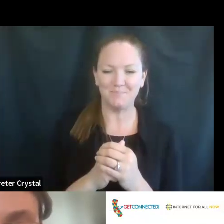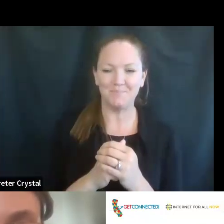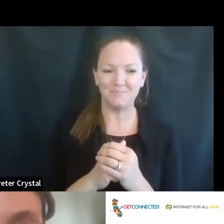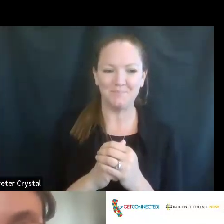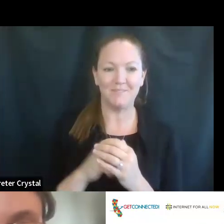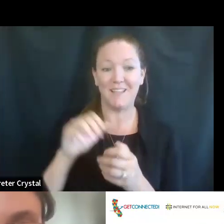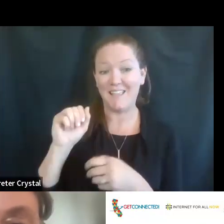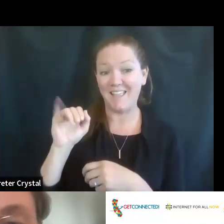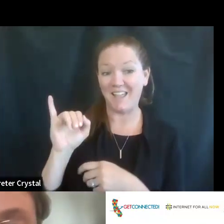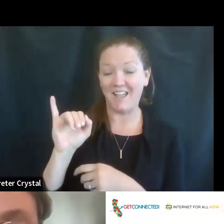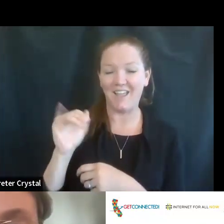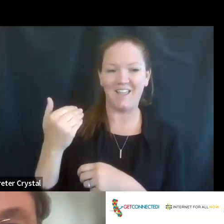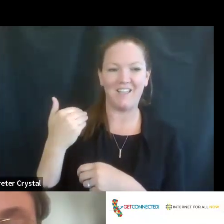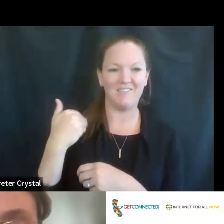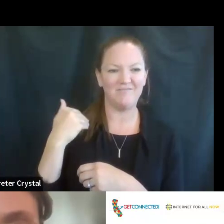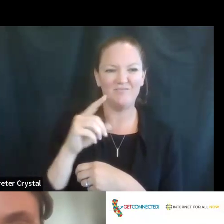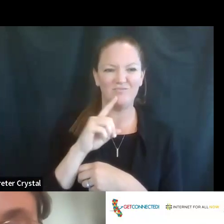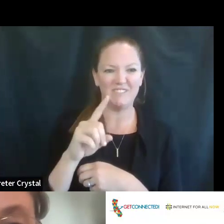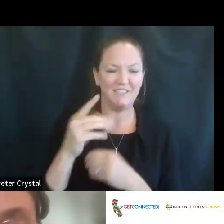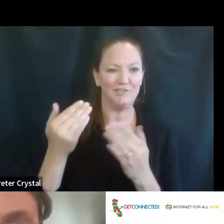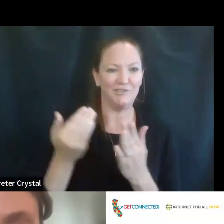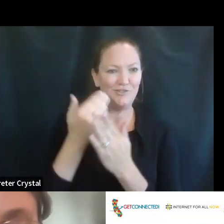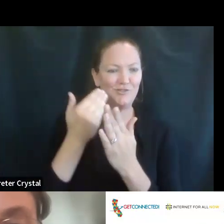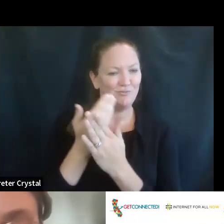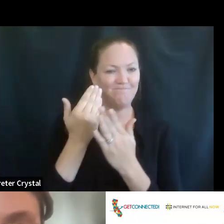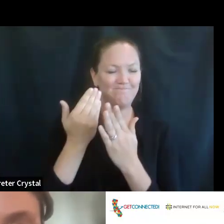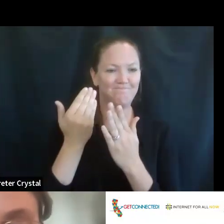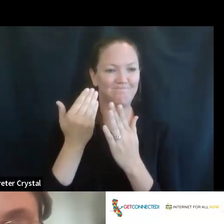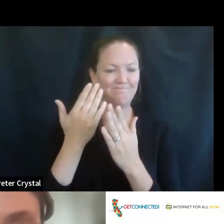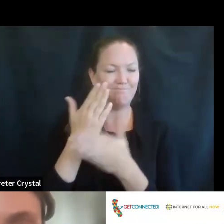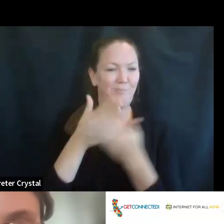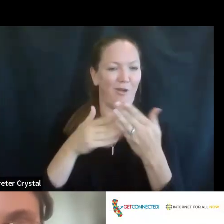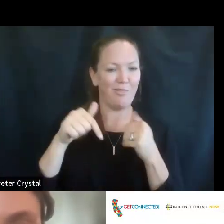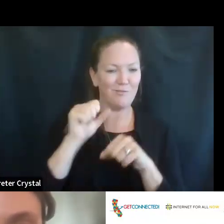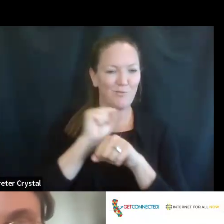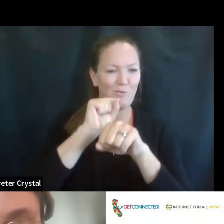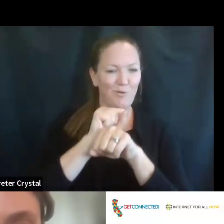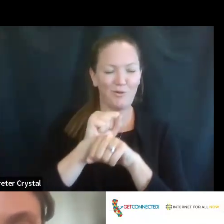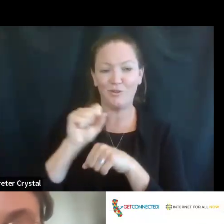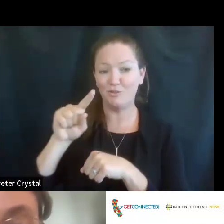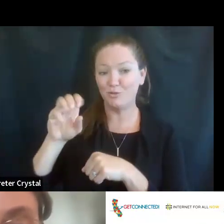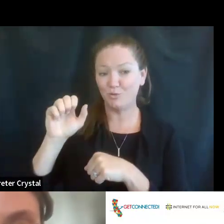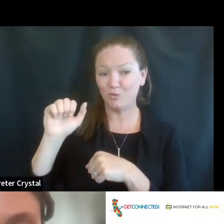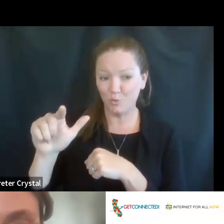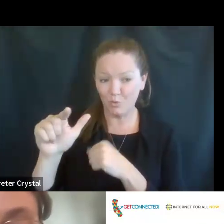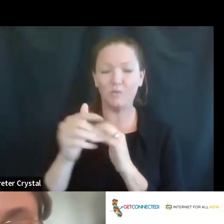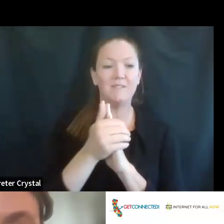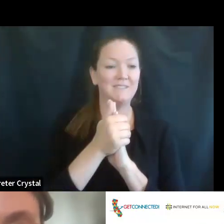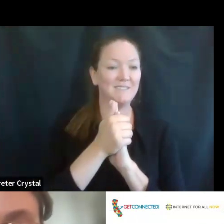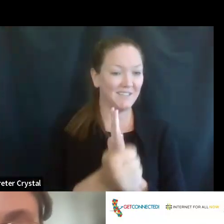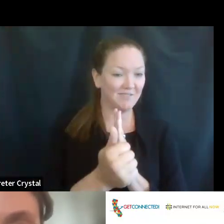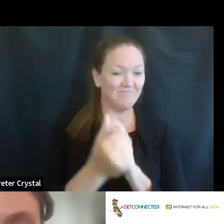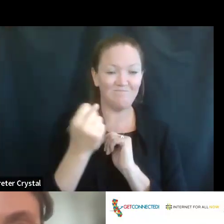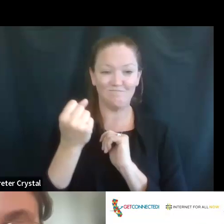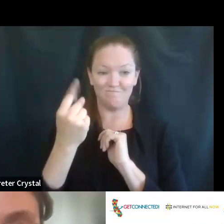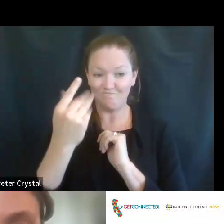AI adds a new wrinkle to this work. Obviously, as both a tool and a skill and a competency to